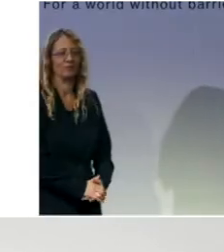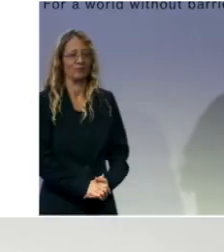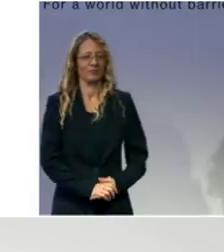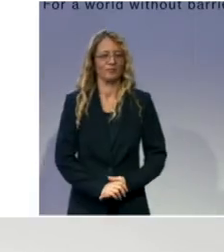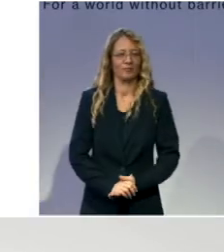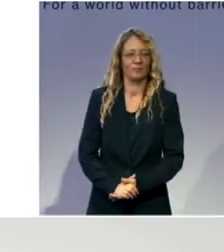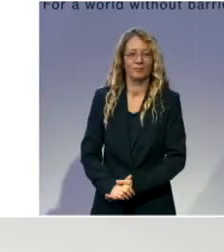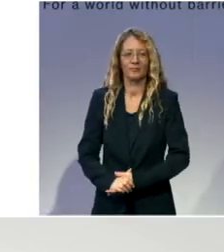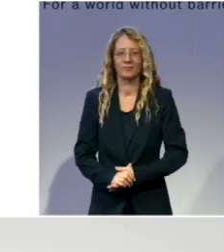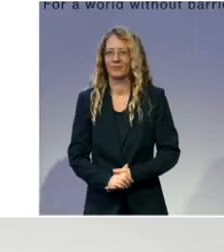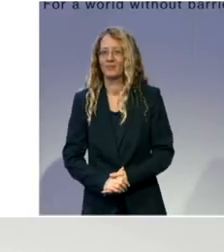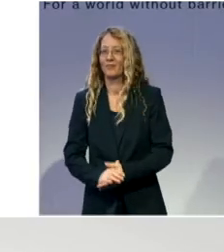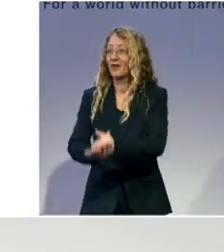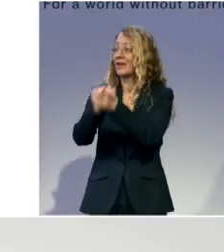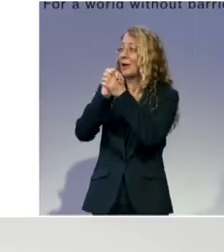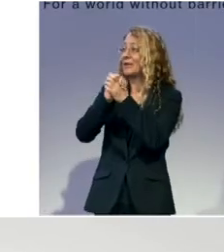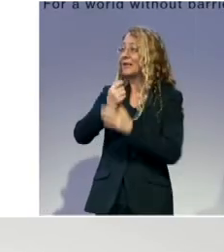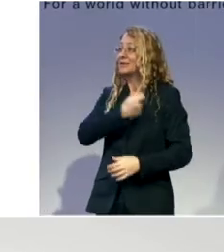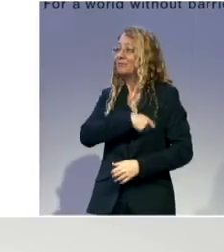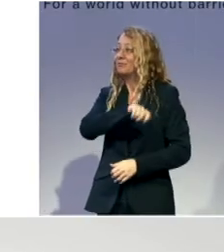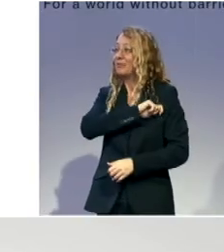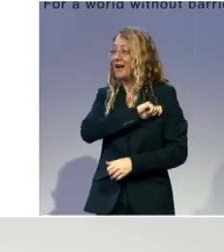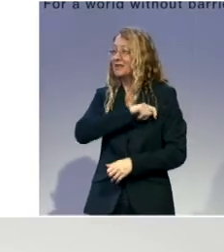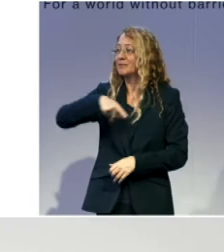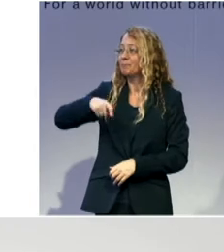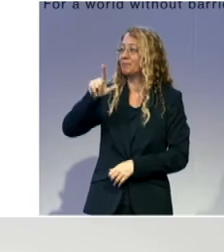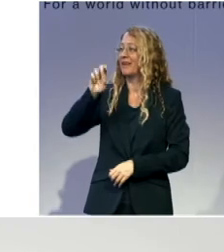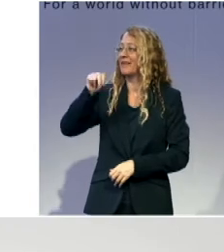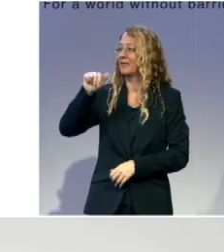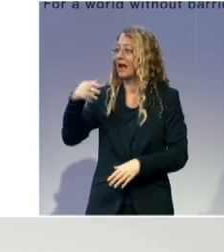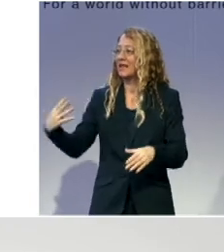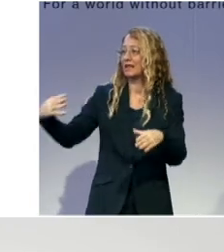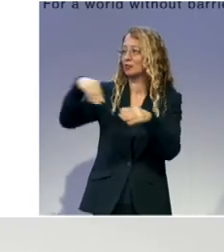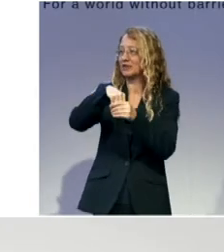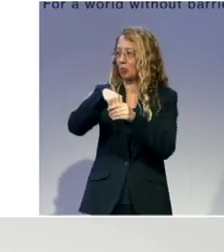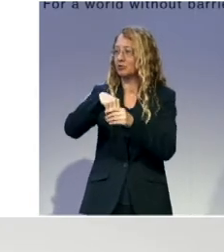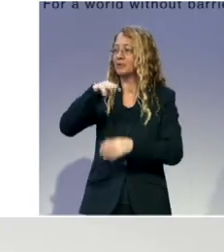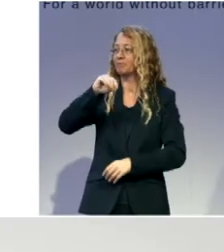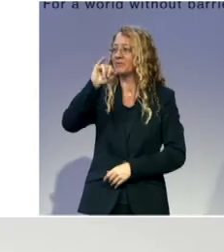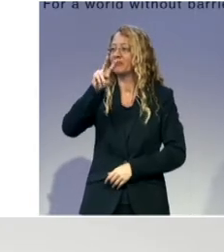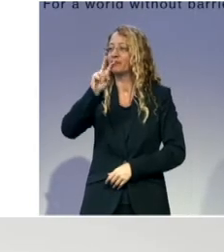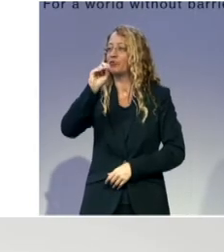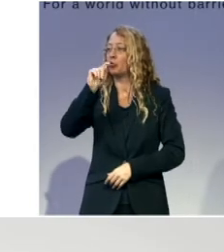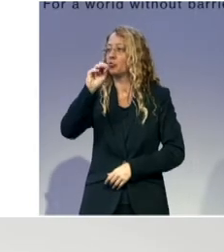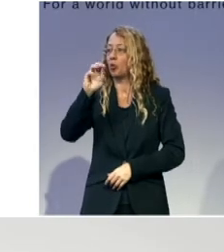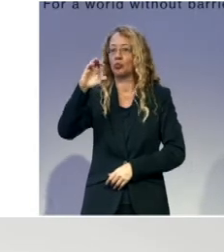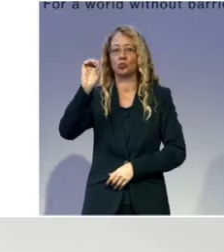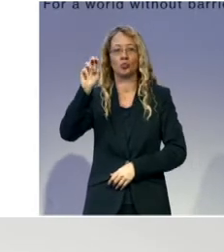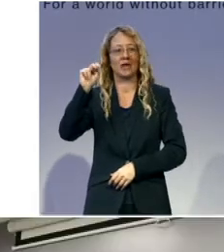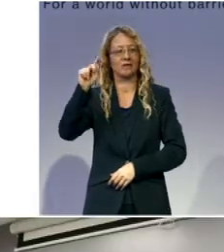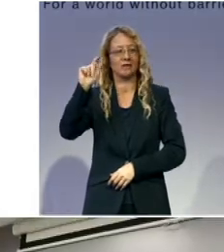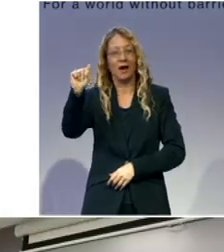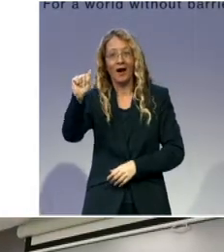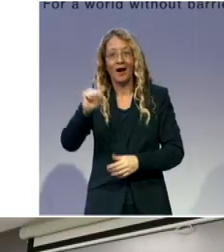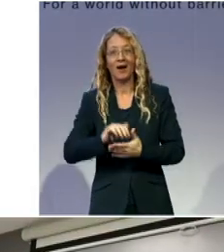Congratulations to Plena Inclusión España and their Mi Voto Cuenta program. My Vote Counts is a campaign